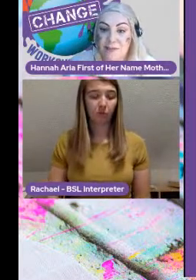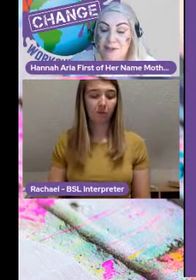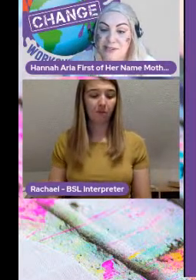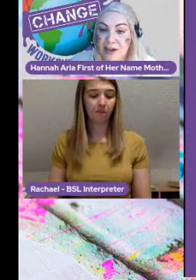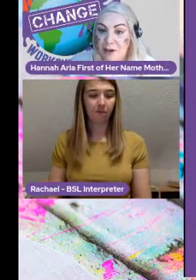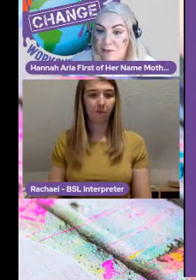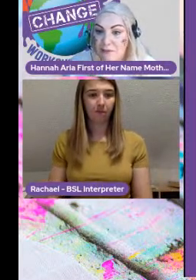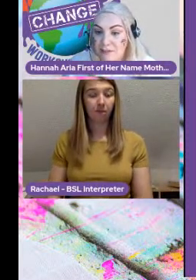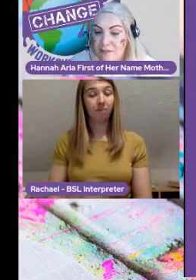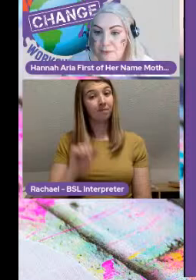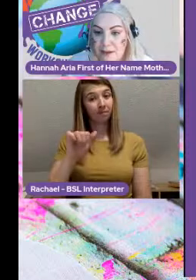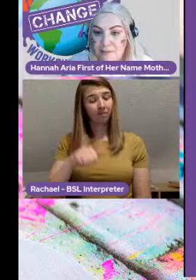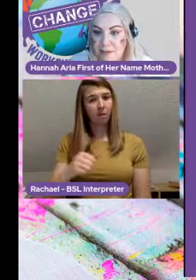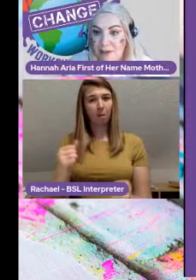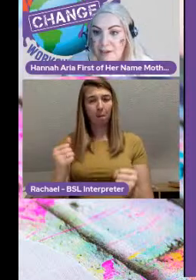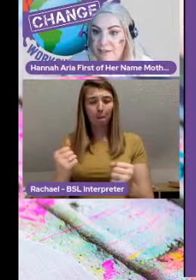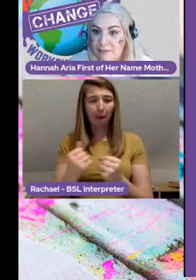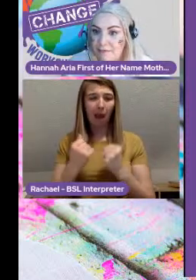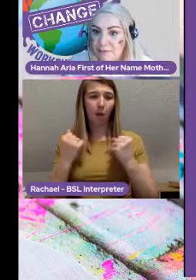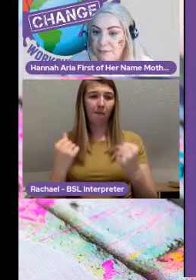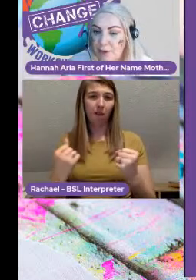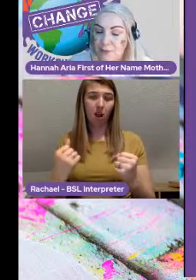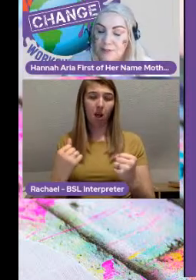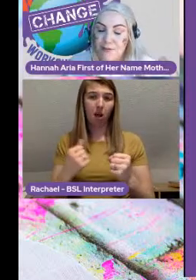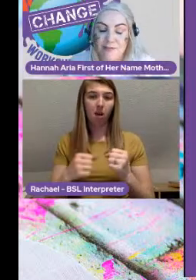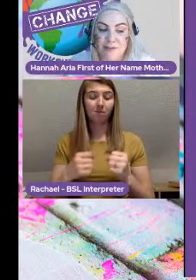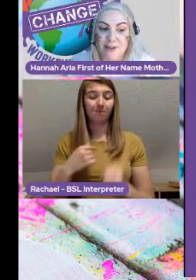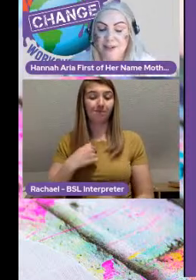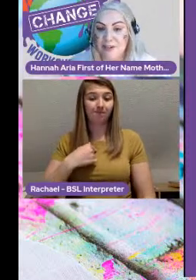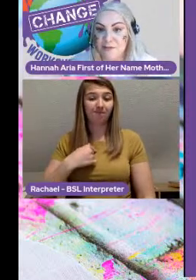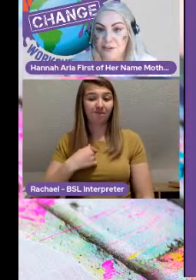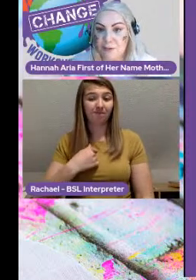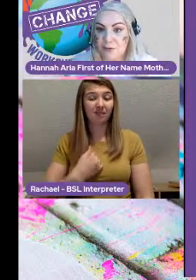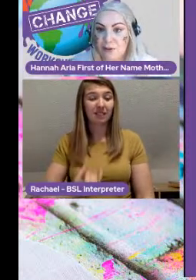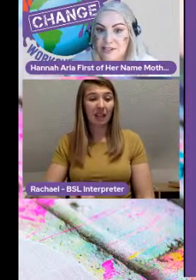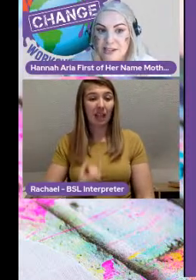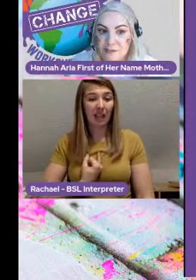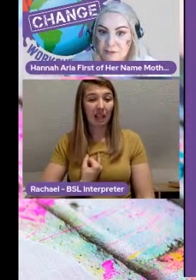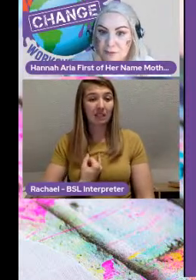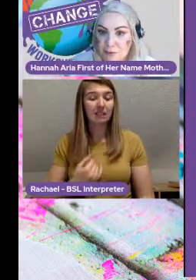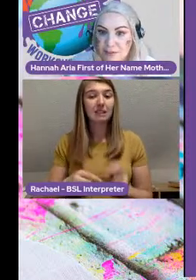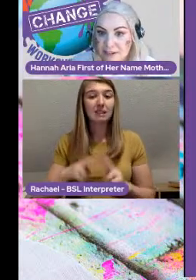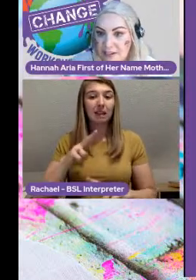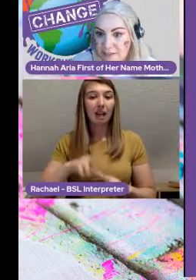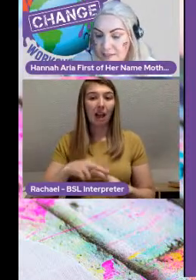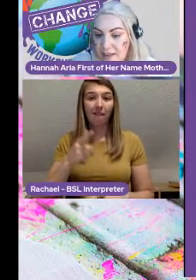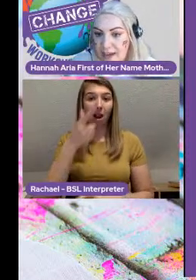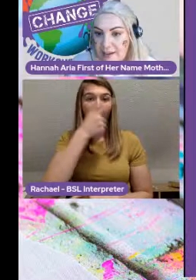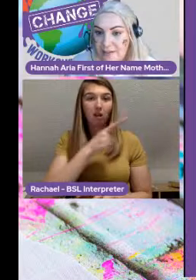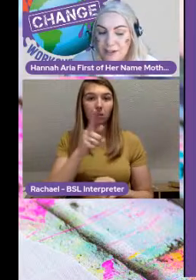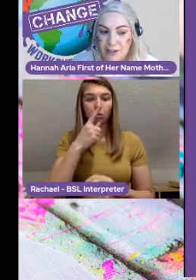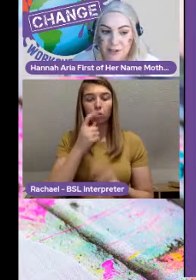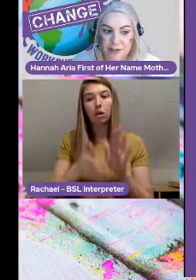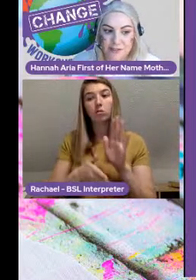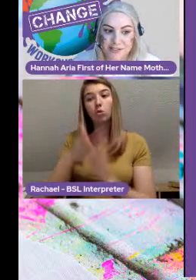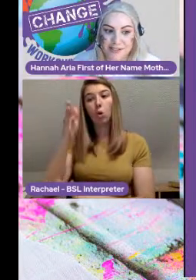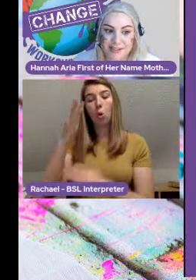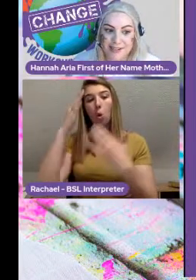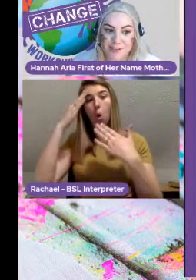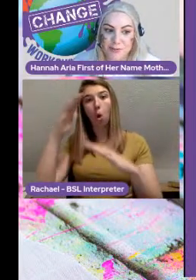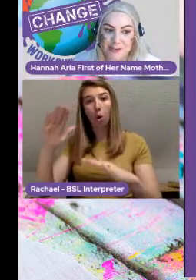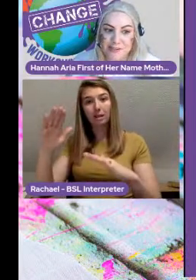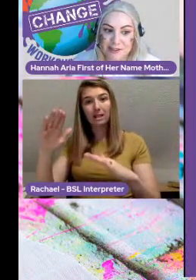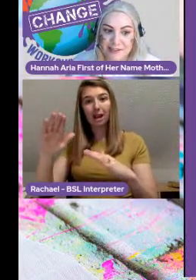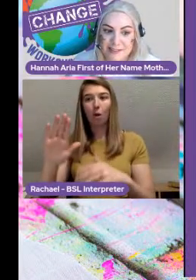I'm guilty myself of, if you ever if you're ever lucky enough to go on holiday for an all-you-can-eat thing,